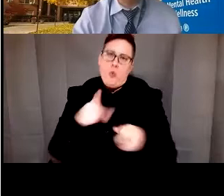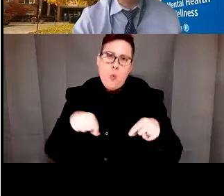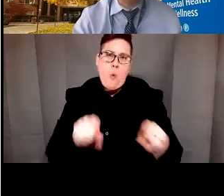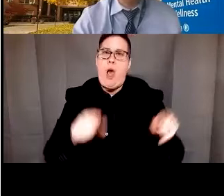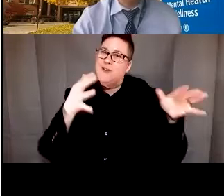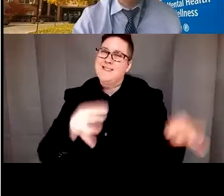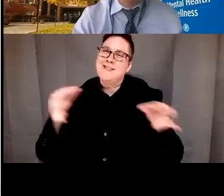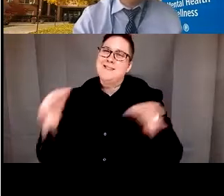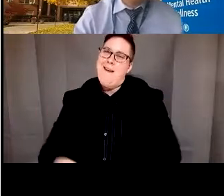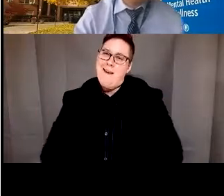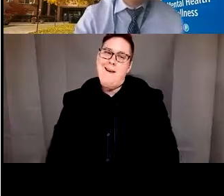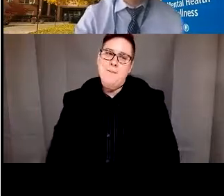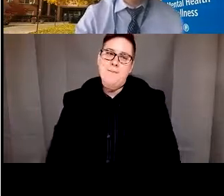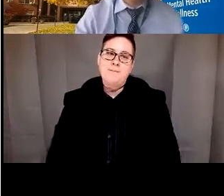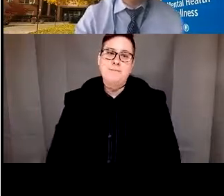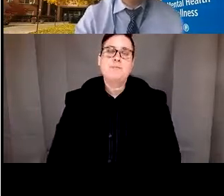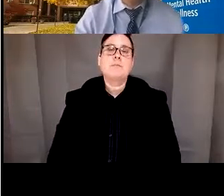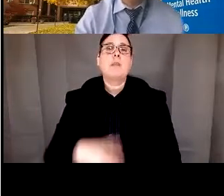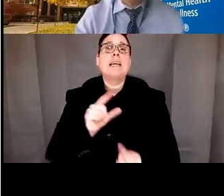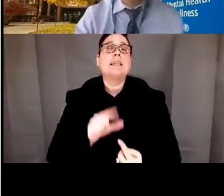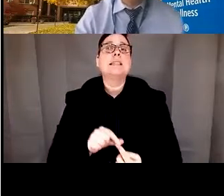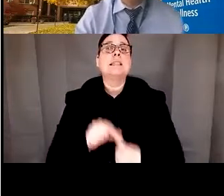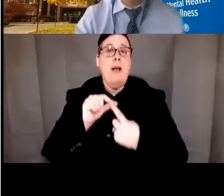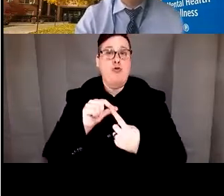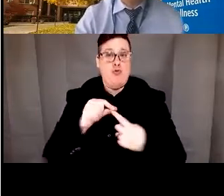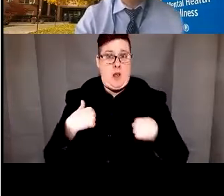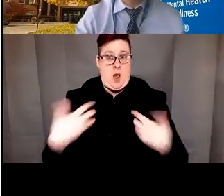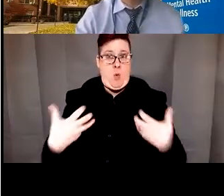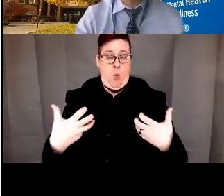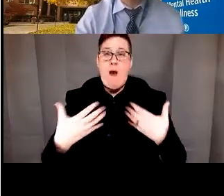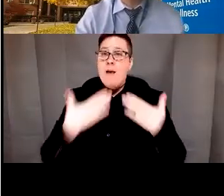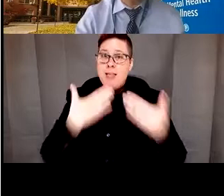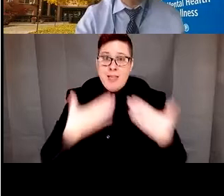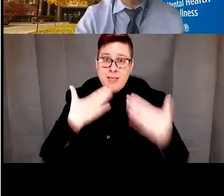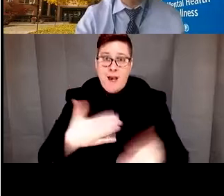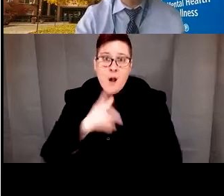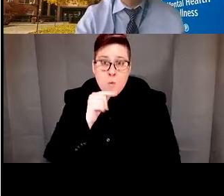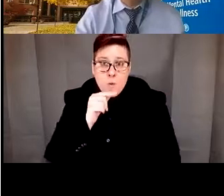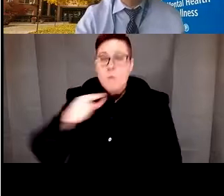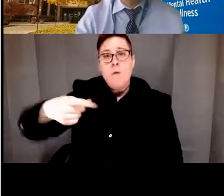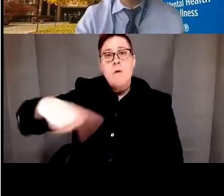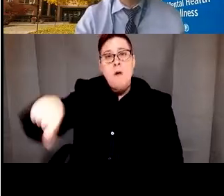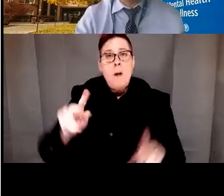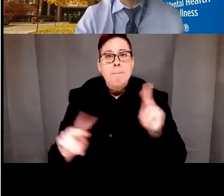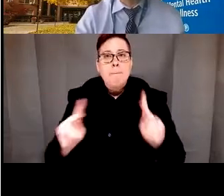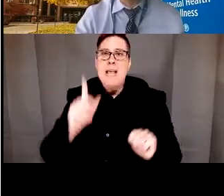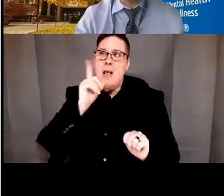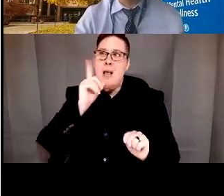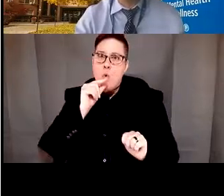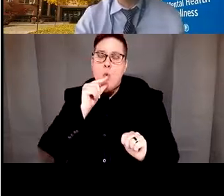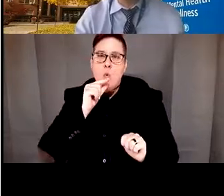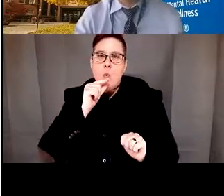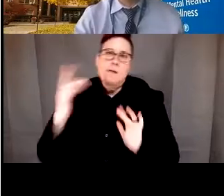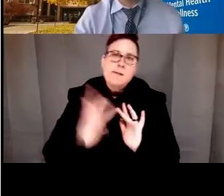decisions. I want to particularly give my gratitude for those who really reached out